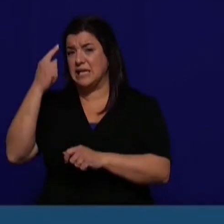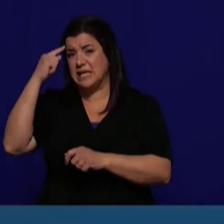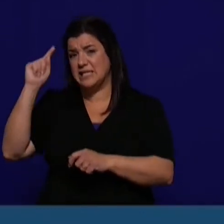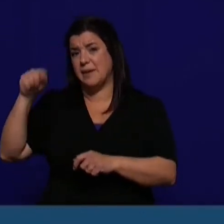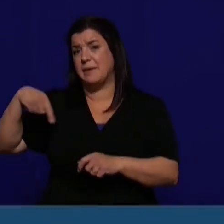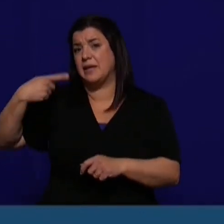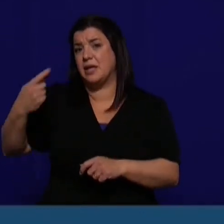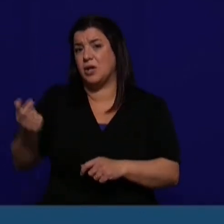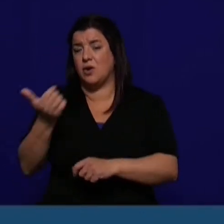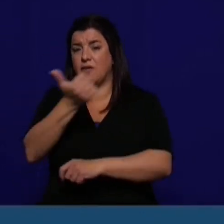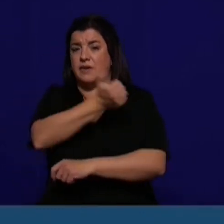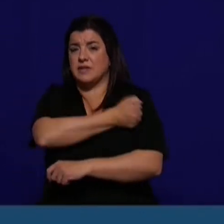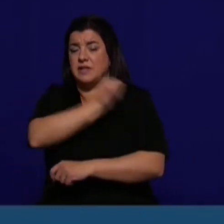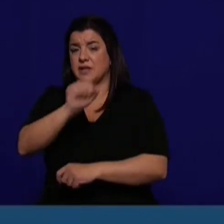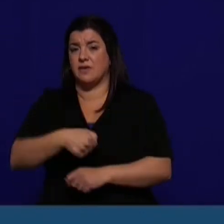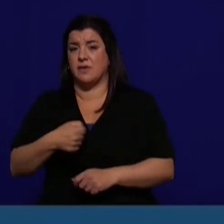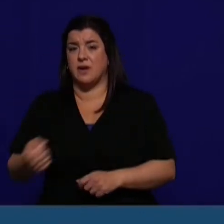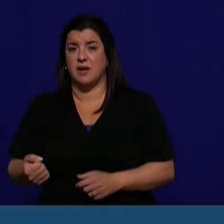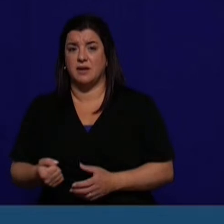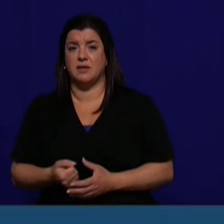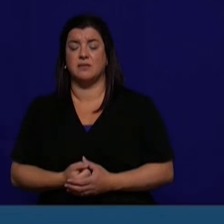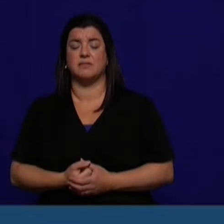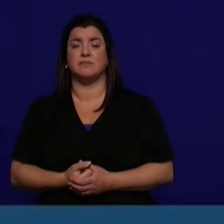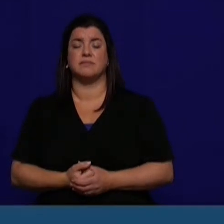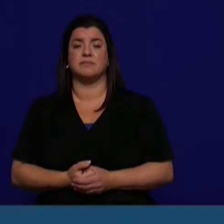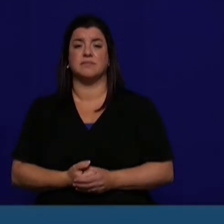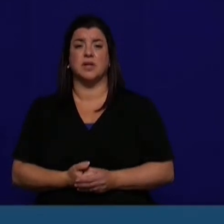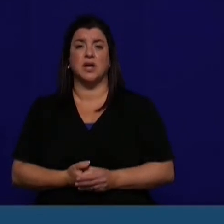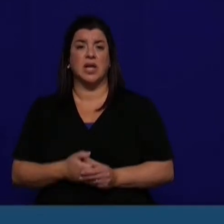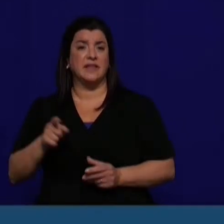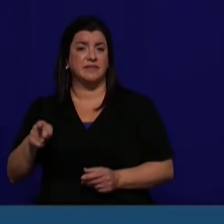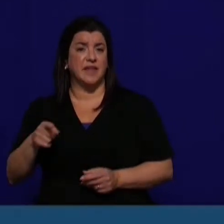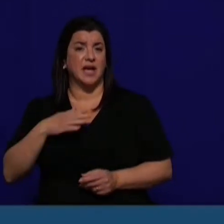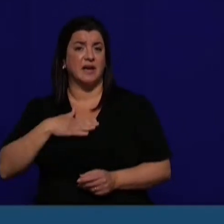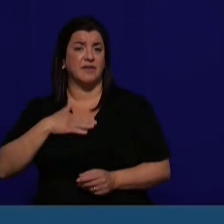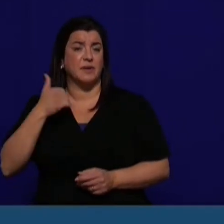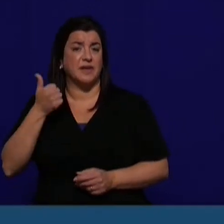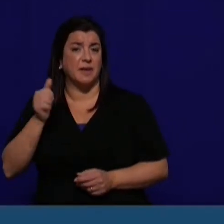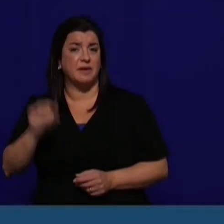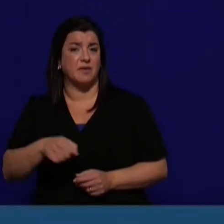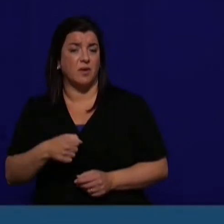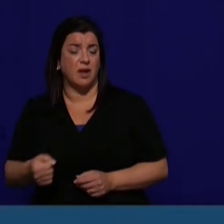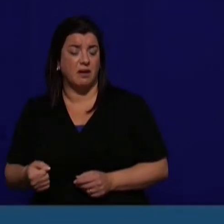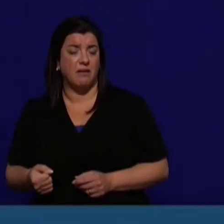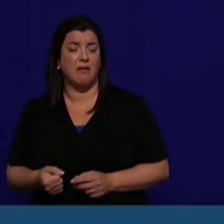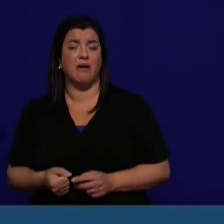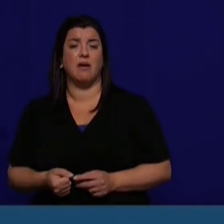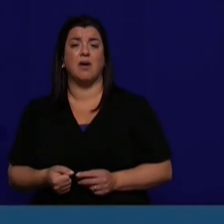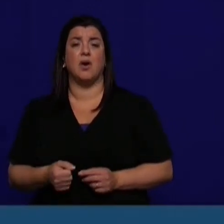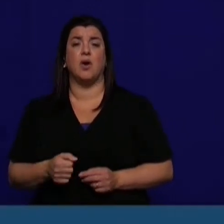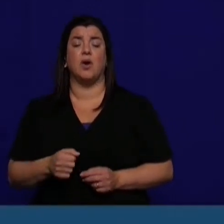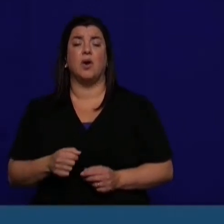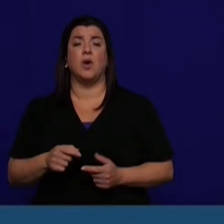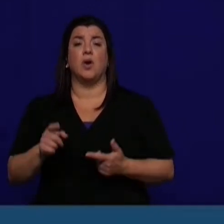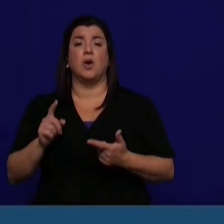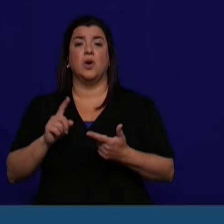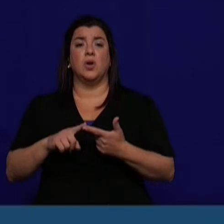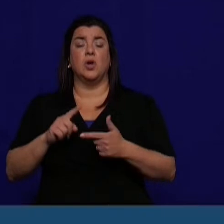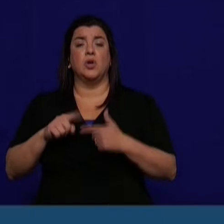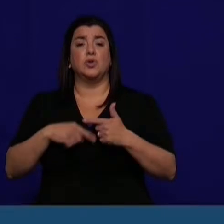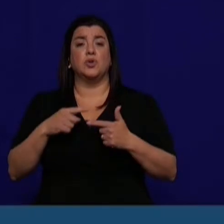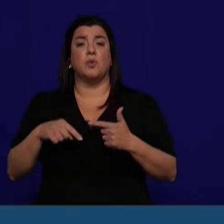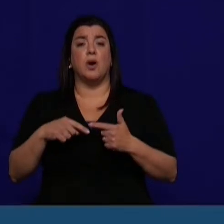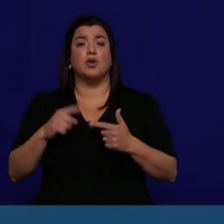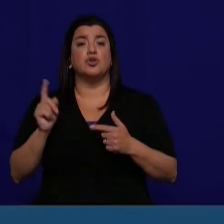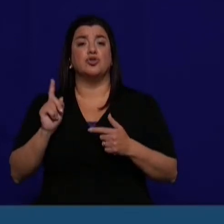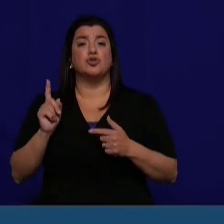take either Pfizer or Moderna for it to be effective instead of AstraZeneca? Our second question concerns sports. There has been criticism